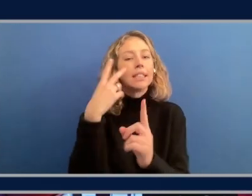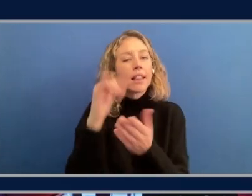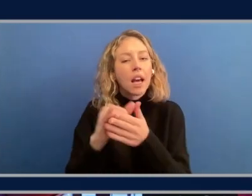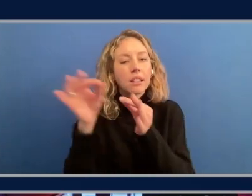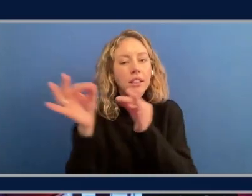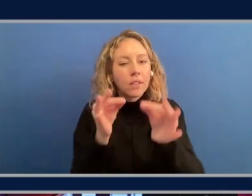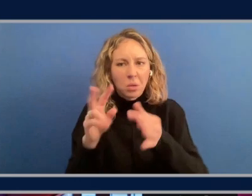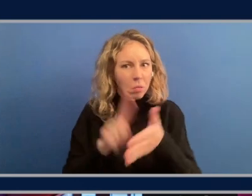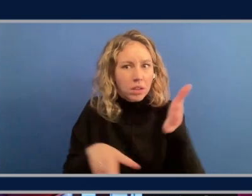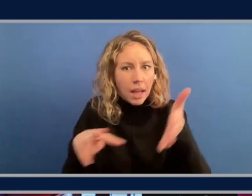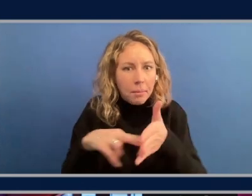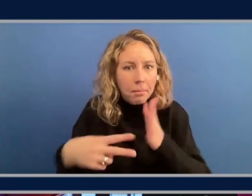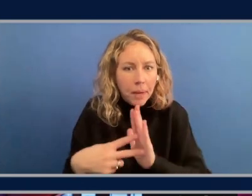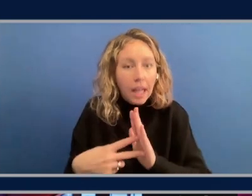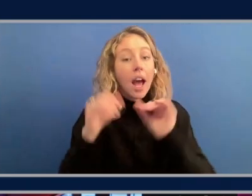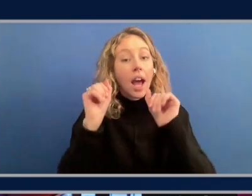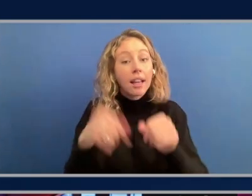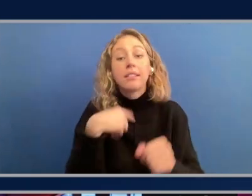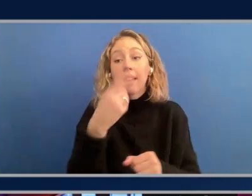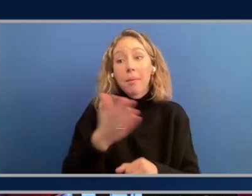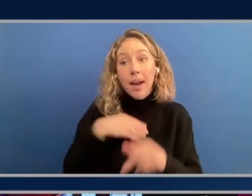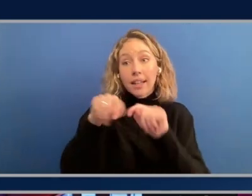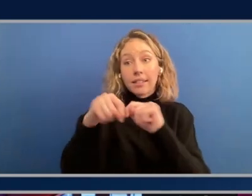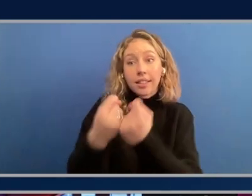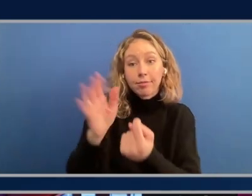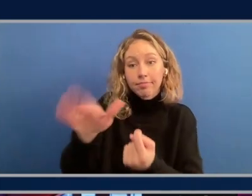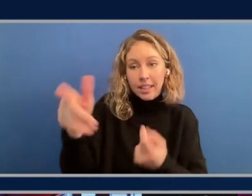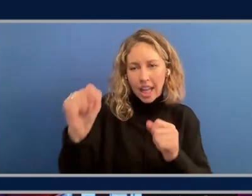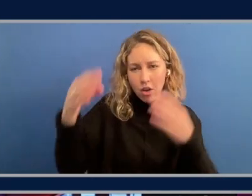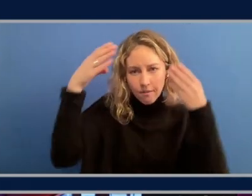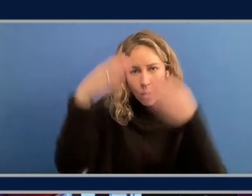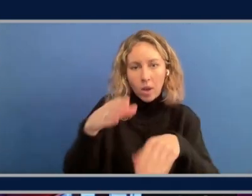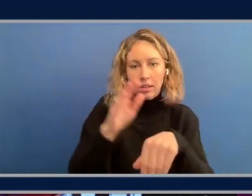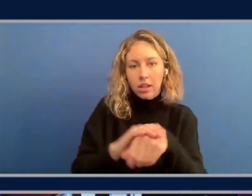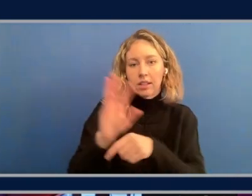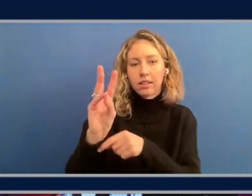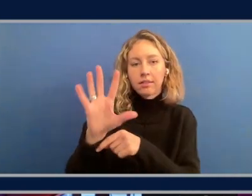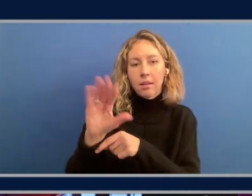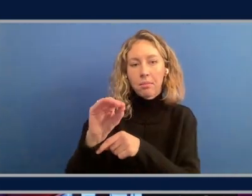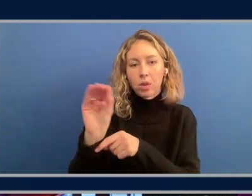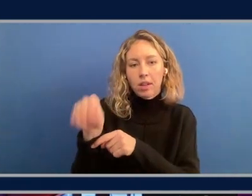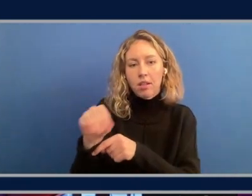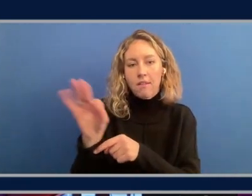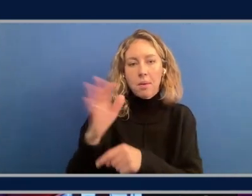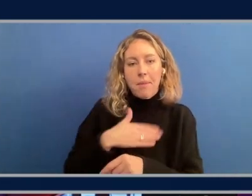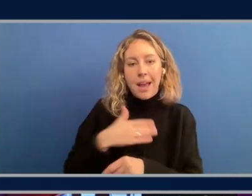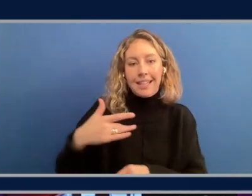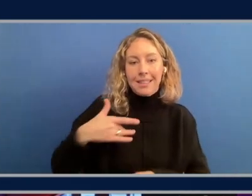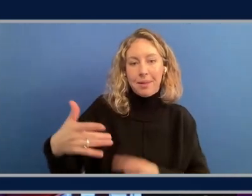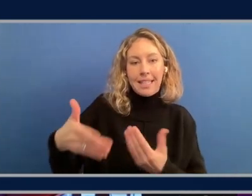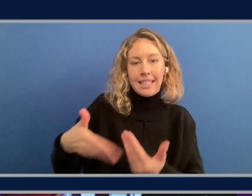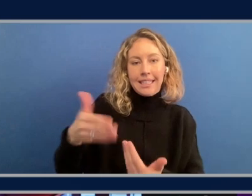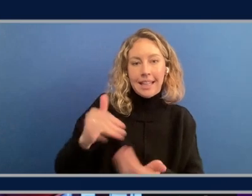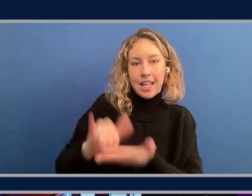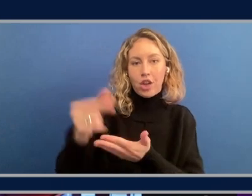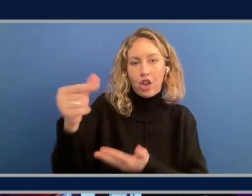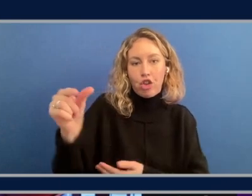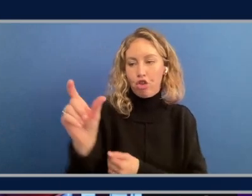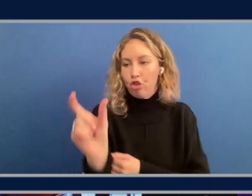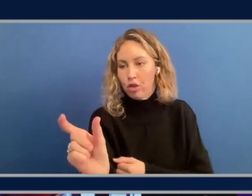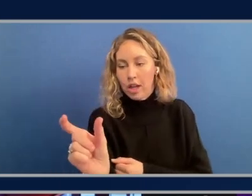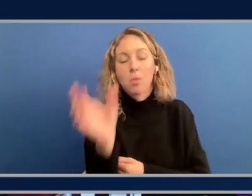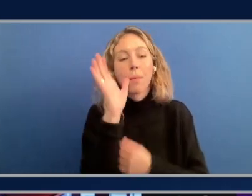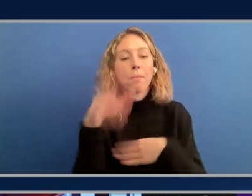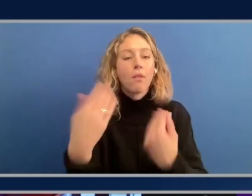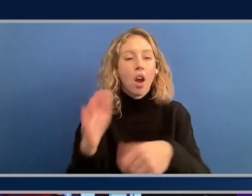does that mean? Like, I can tell my team, hey, can you guys focus on 65% of my typically easy? Because that gives that call to action